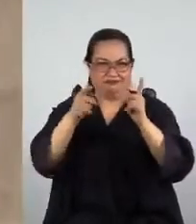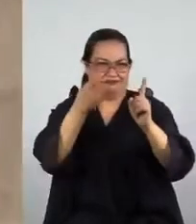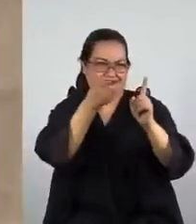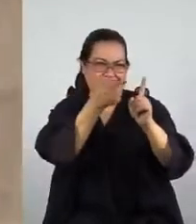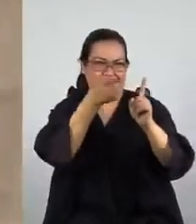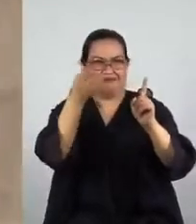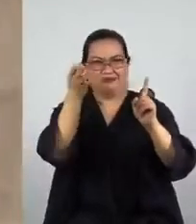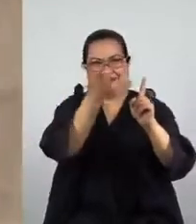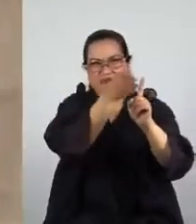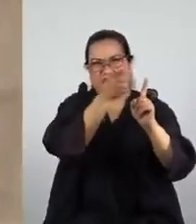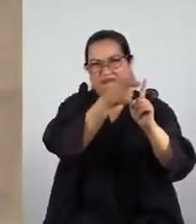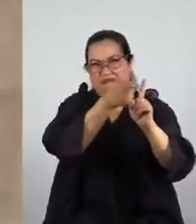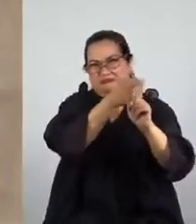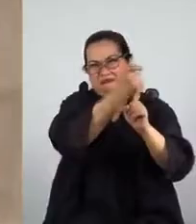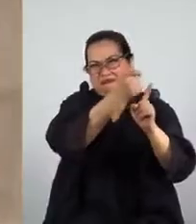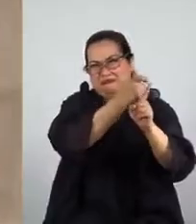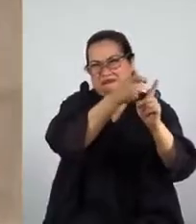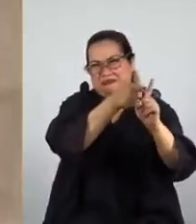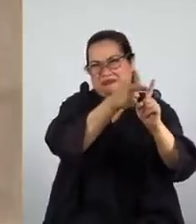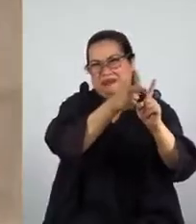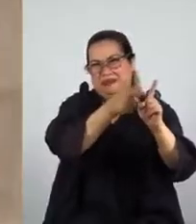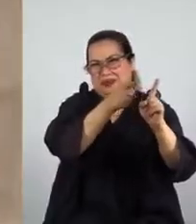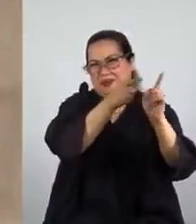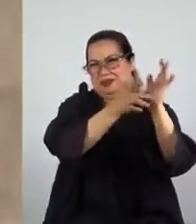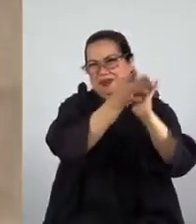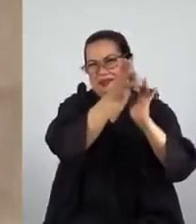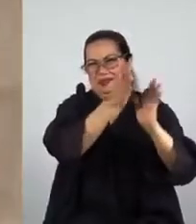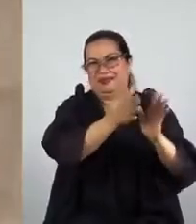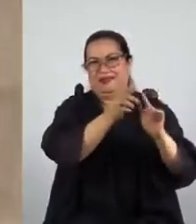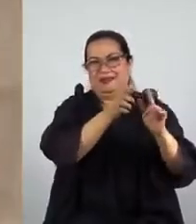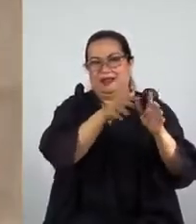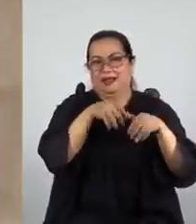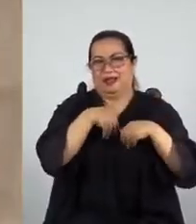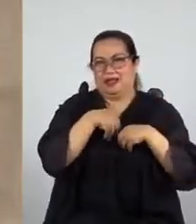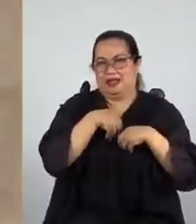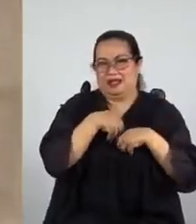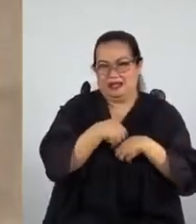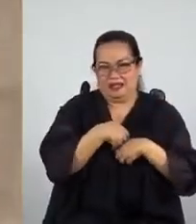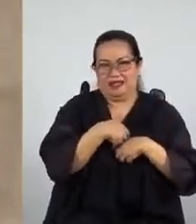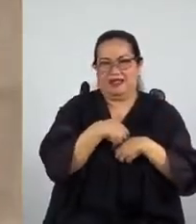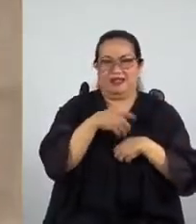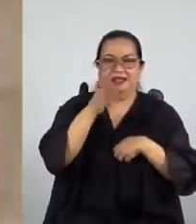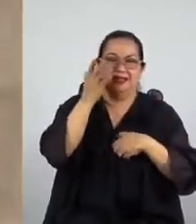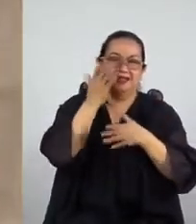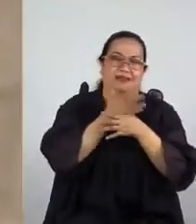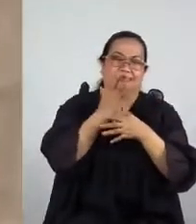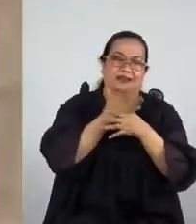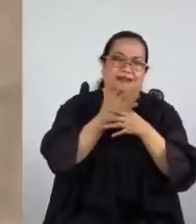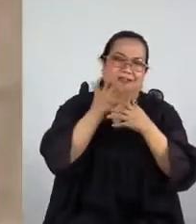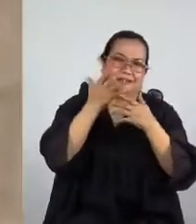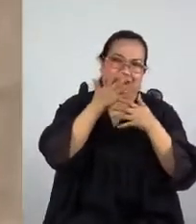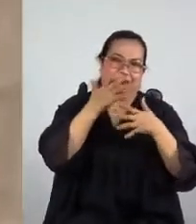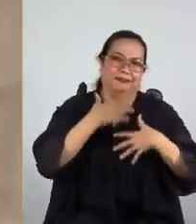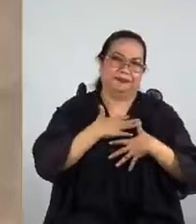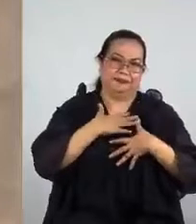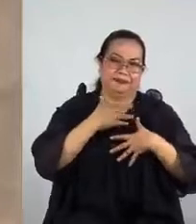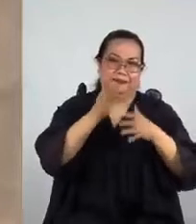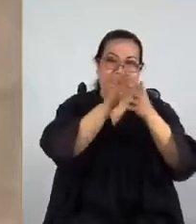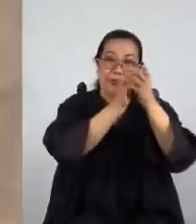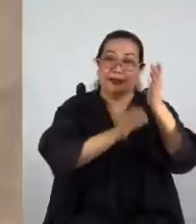girls. Is this weighing you down so that you are considering slacking off from your faith in Christ? Consider this,